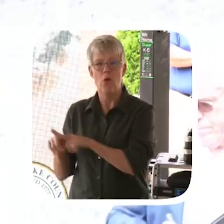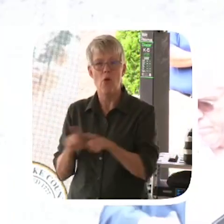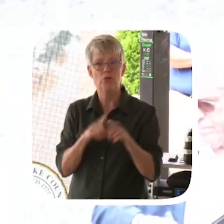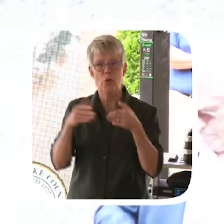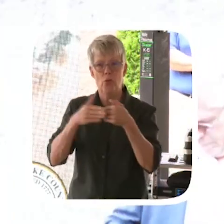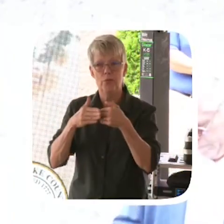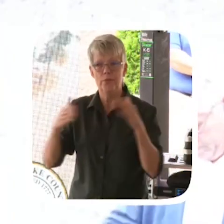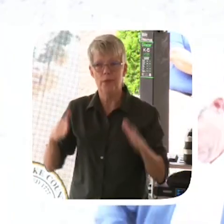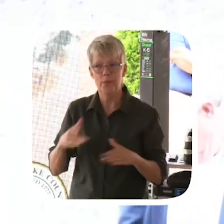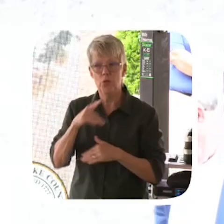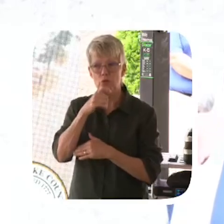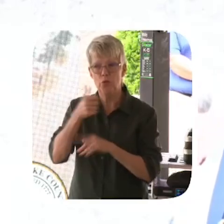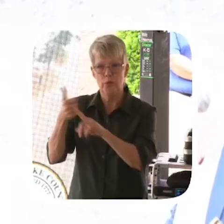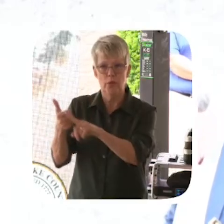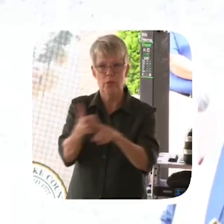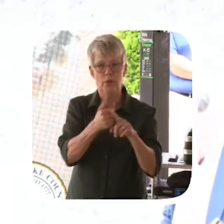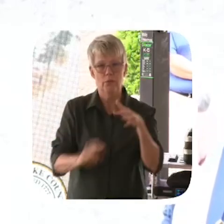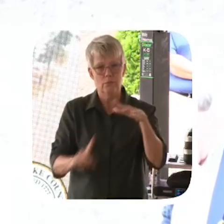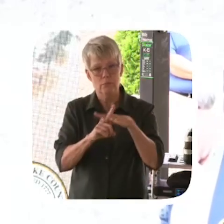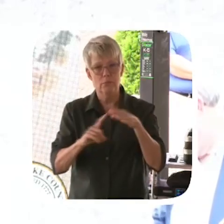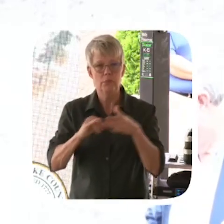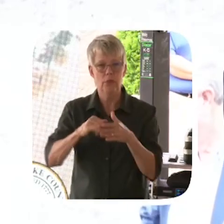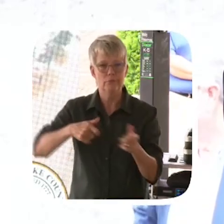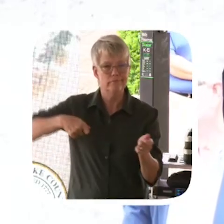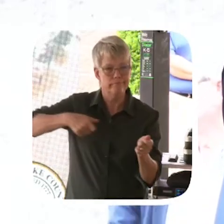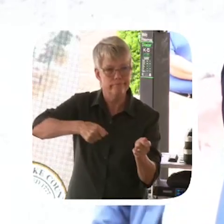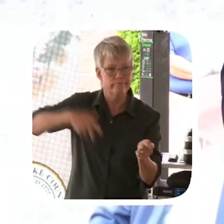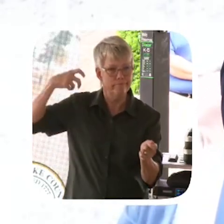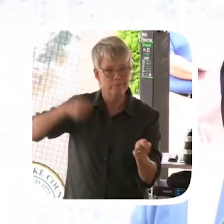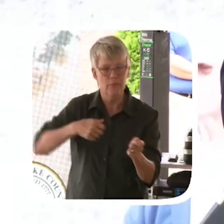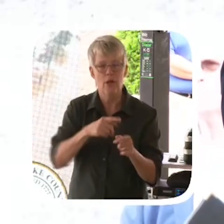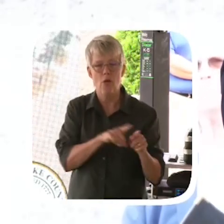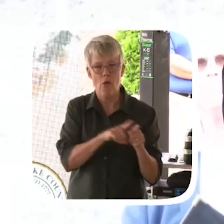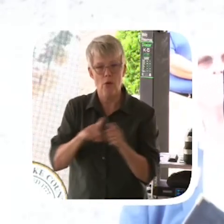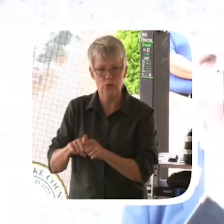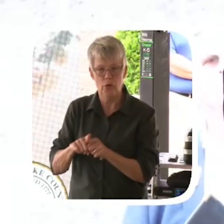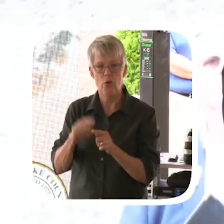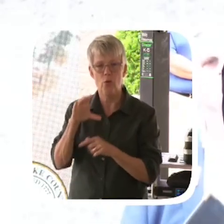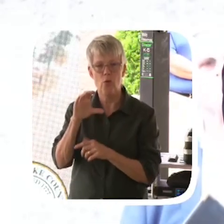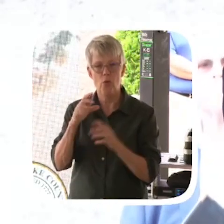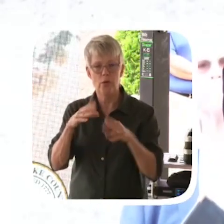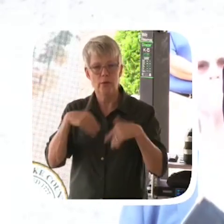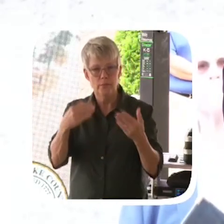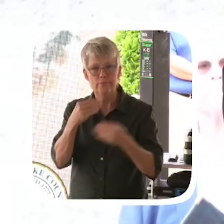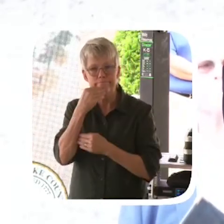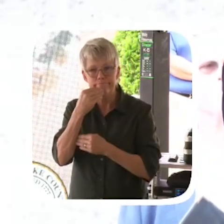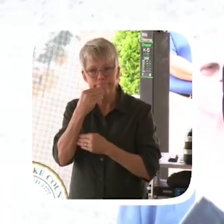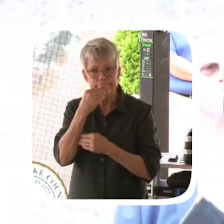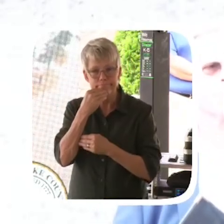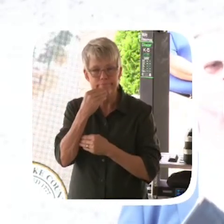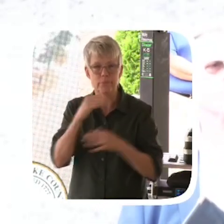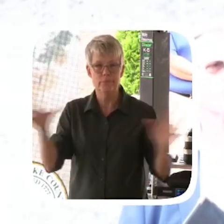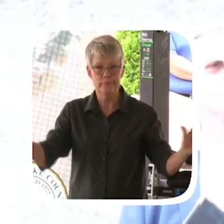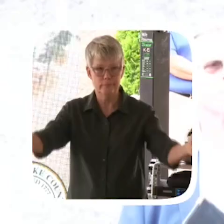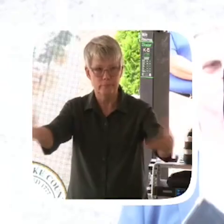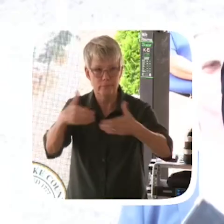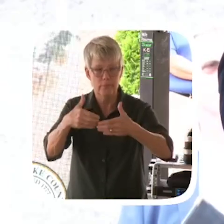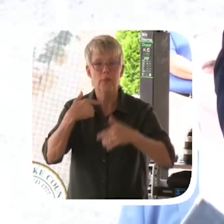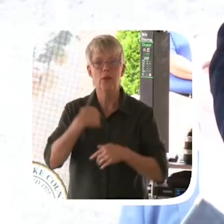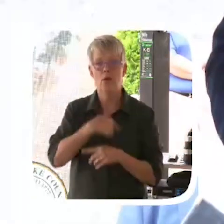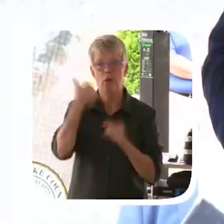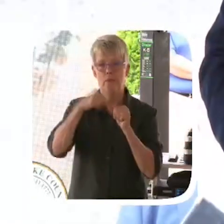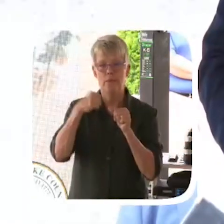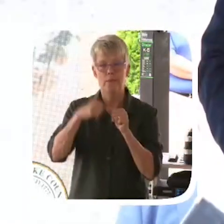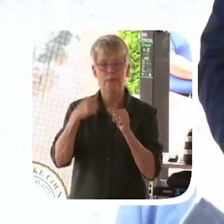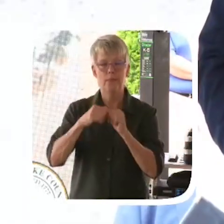who showed up with chainsaws, casserole dishes, and open arms. We remember the